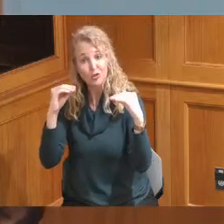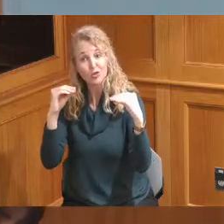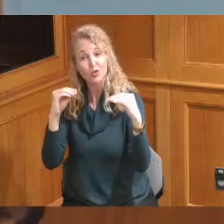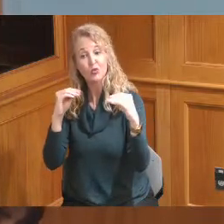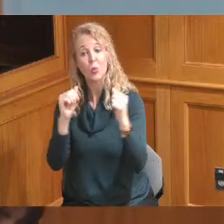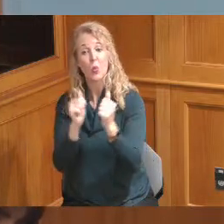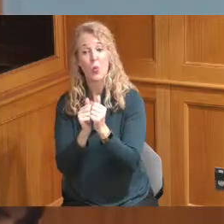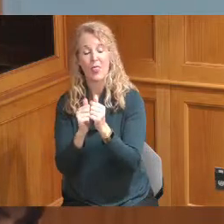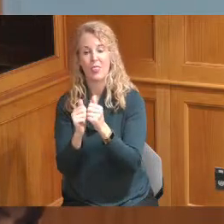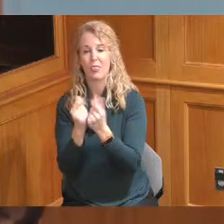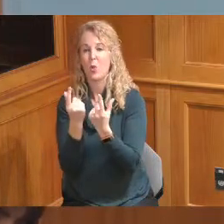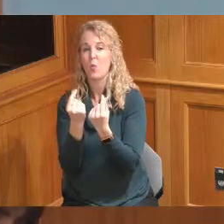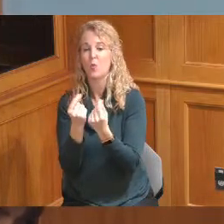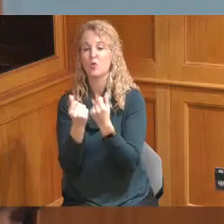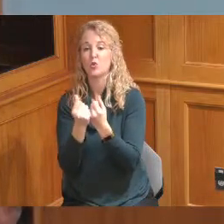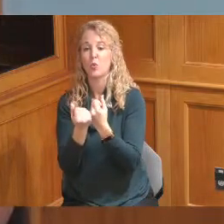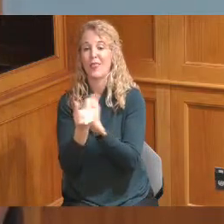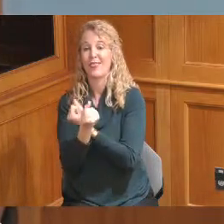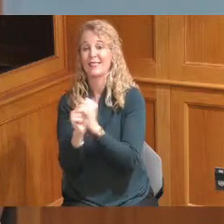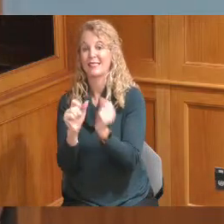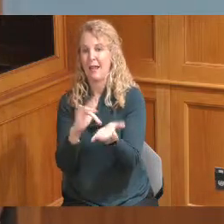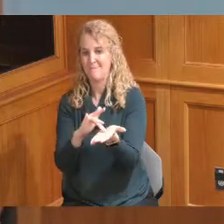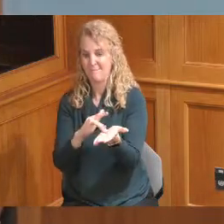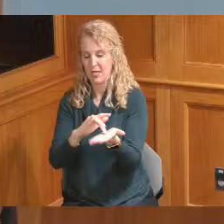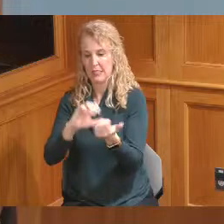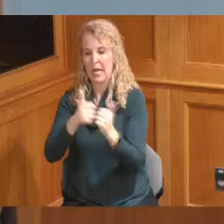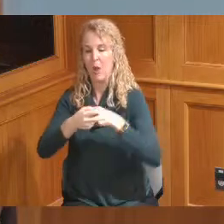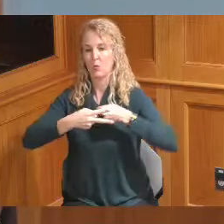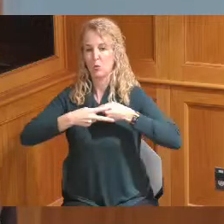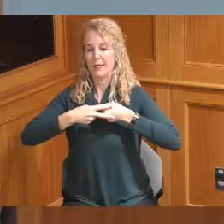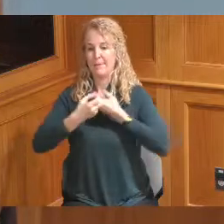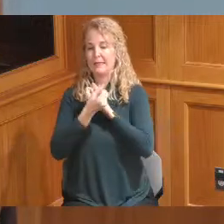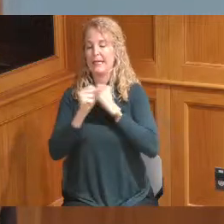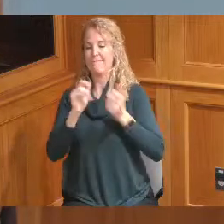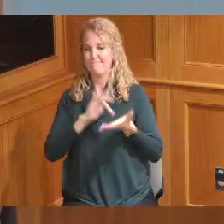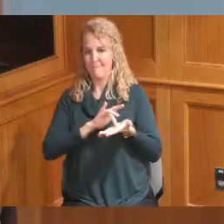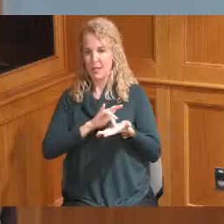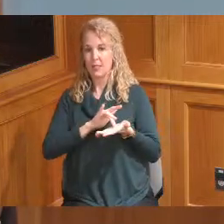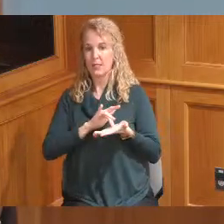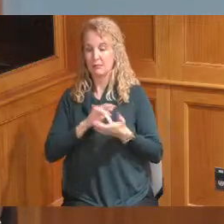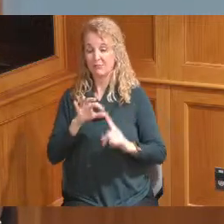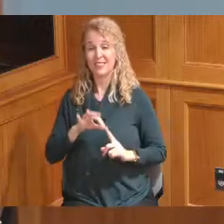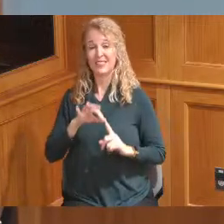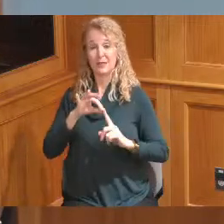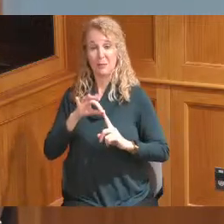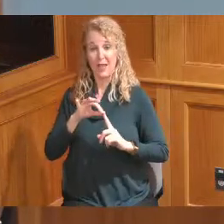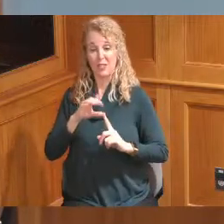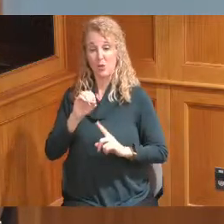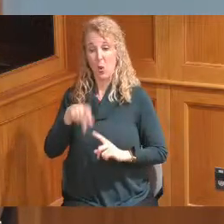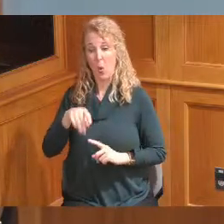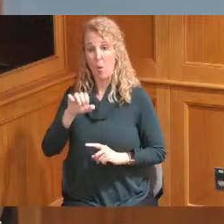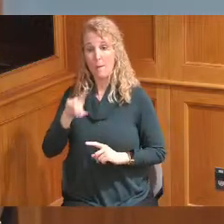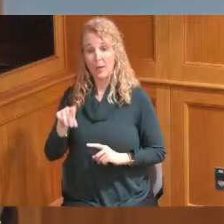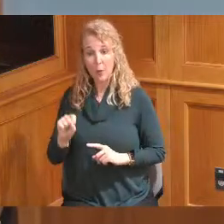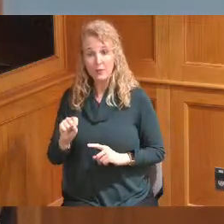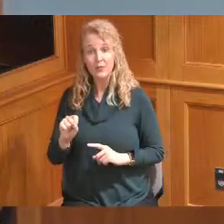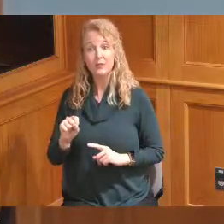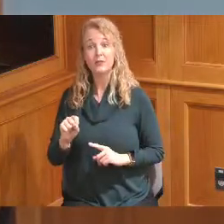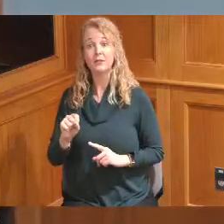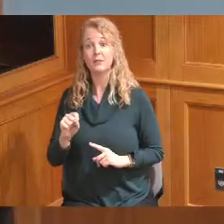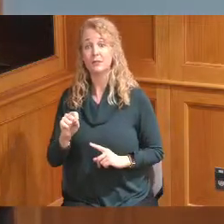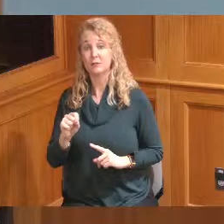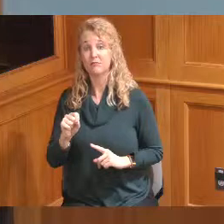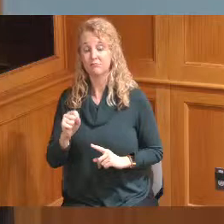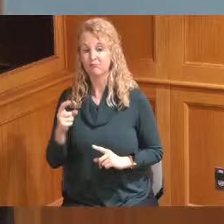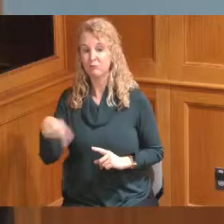safe storage and proper disposal of prescription drugs, medication, especially opioids. We've already become